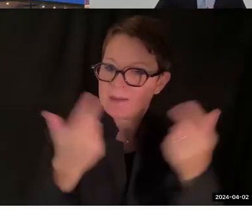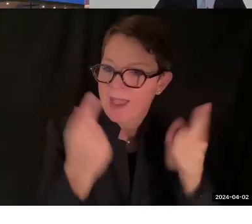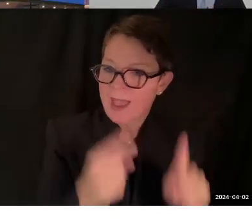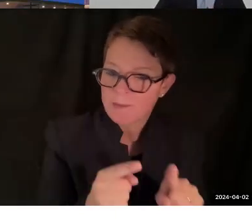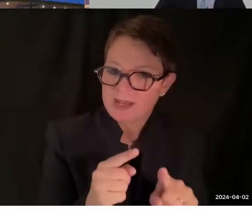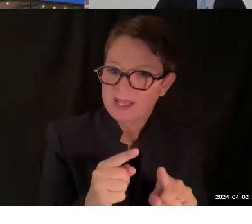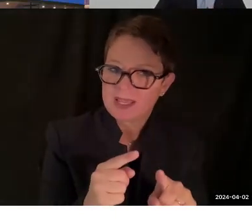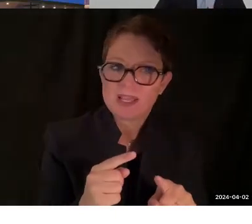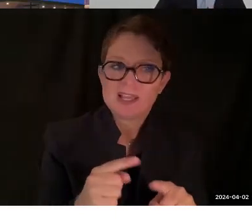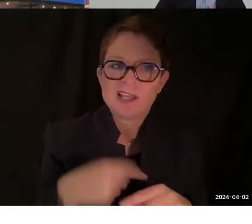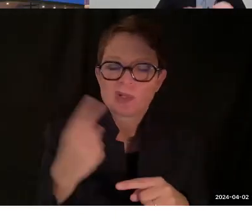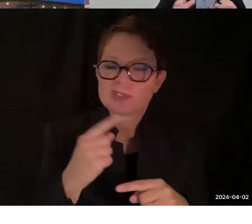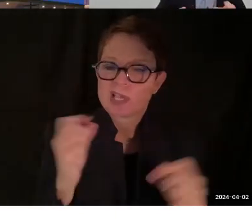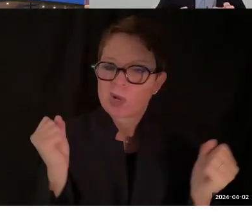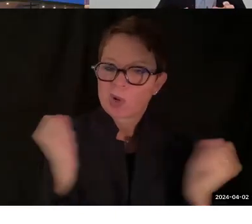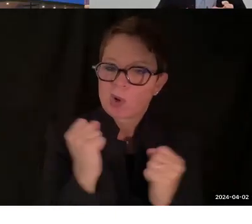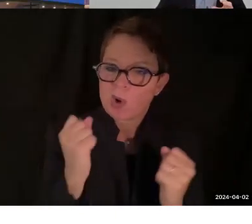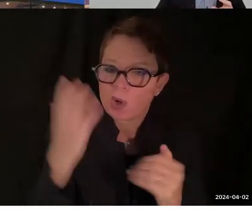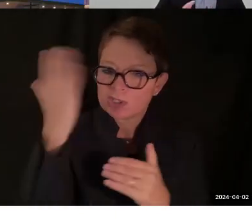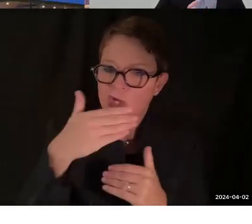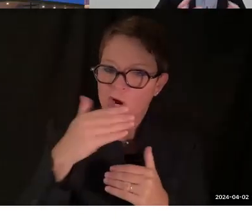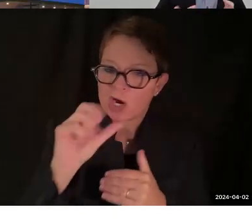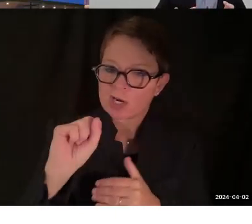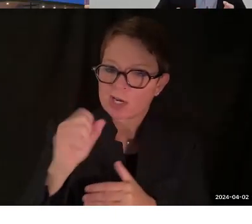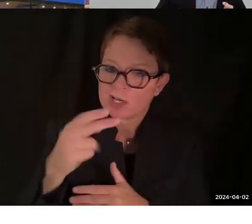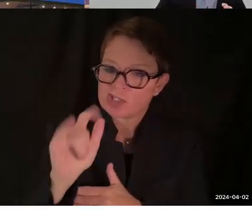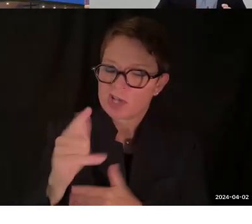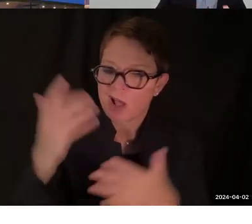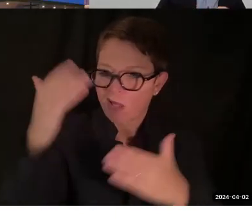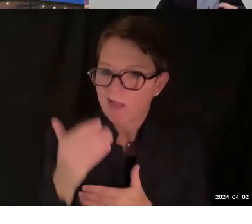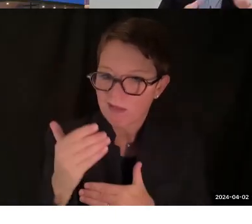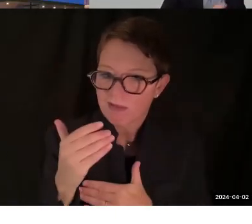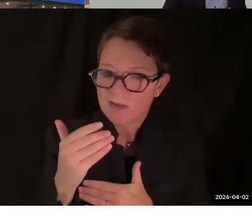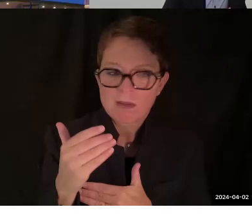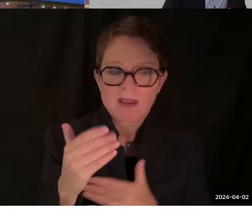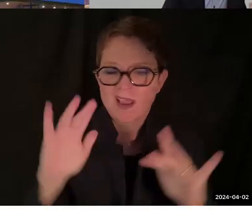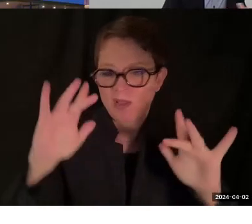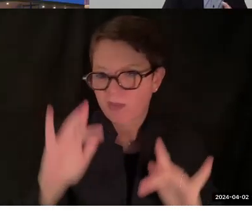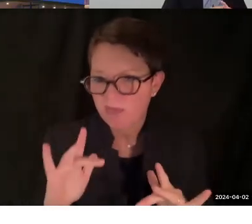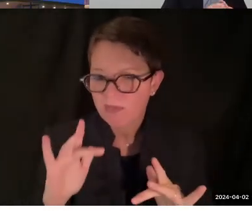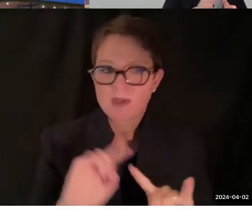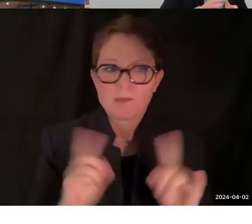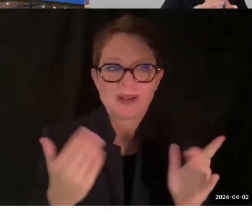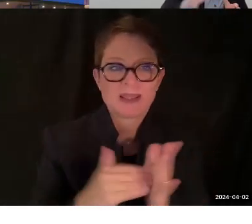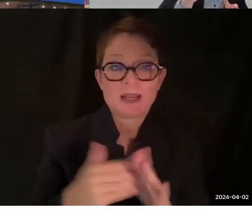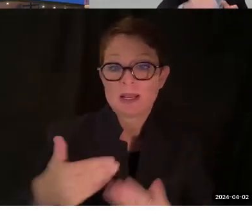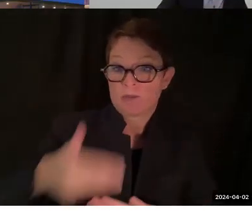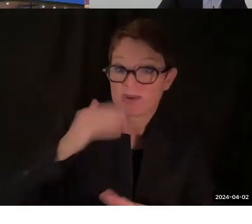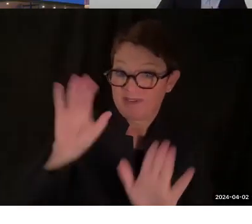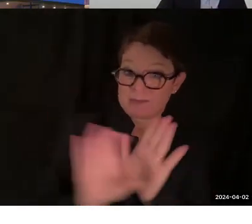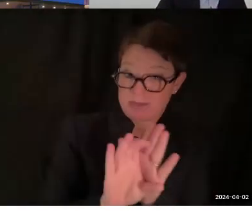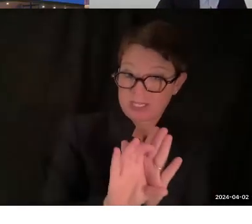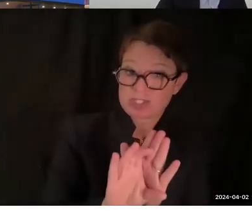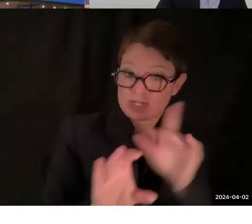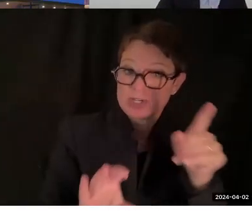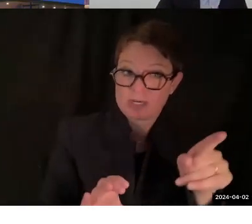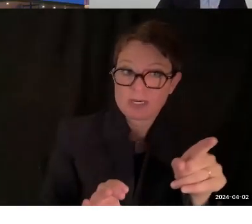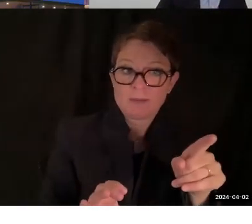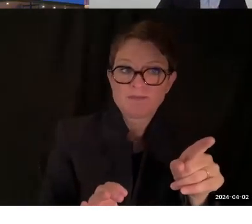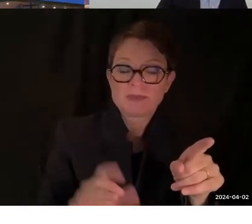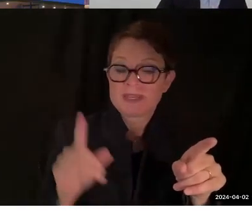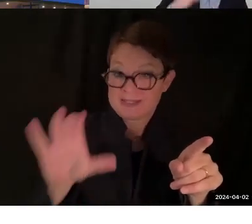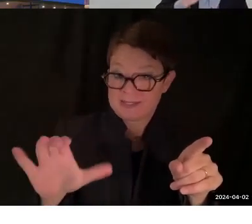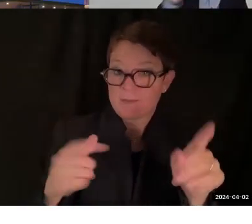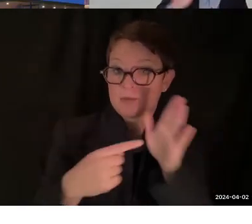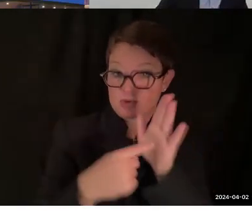could look like a cold, dark shell. So this is an exterior view of the arena that was previously shown in